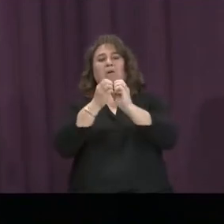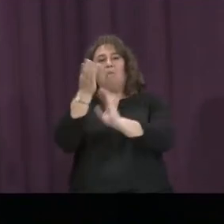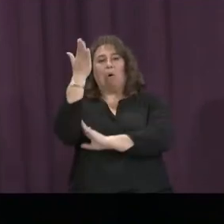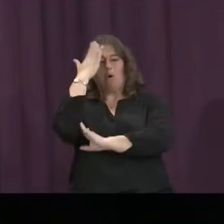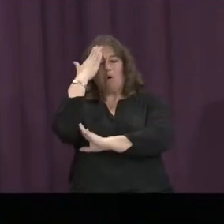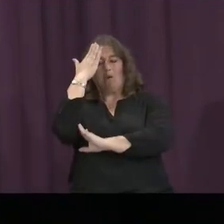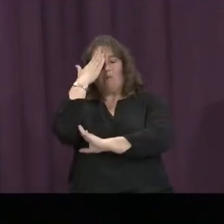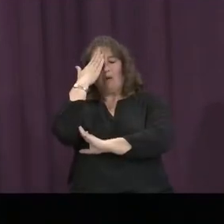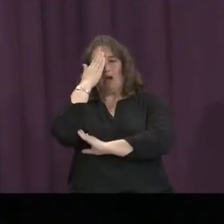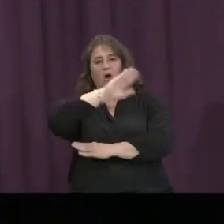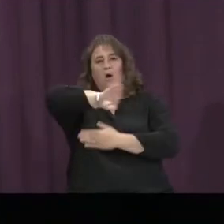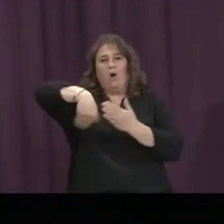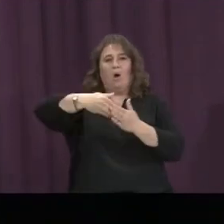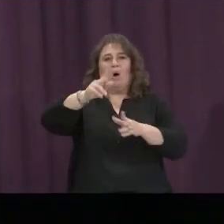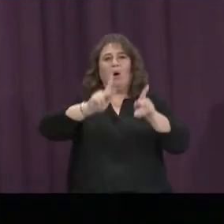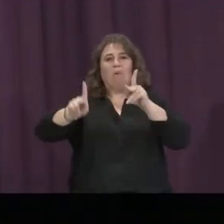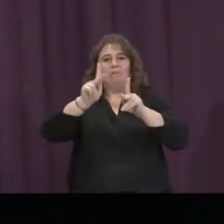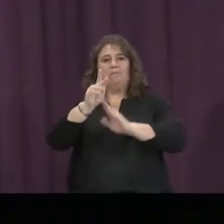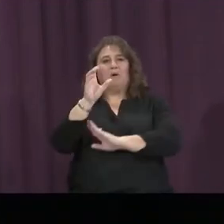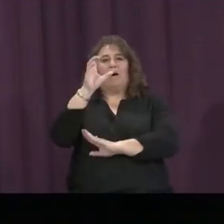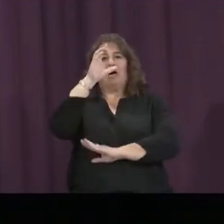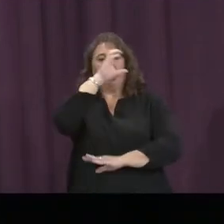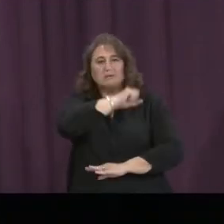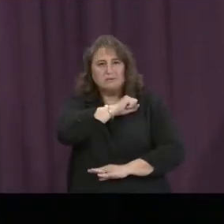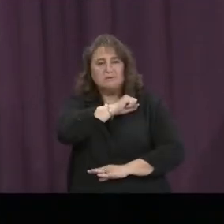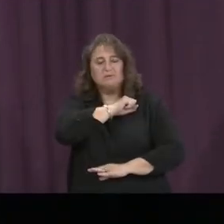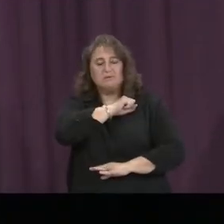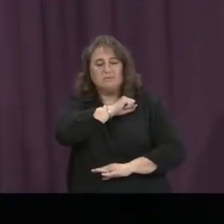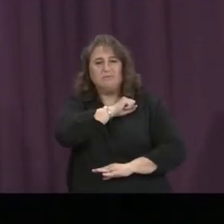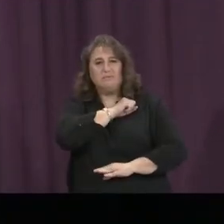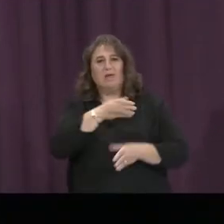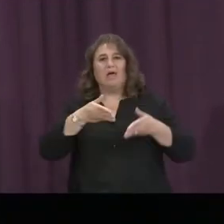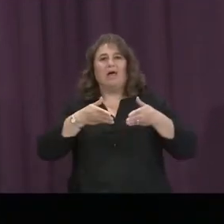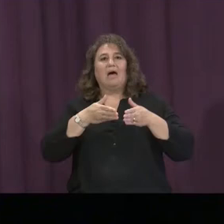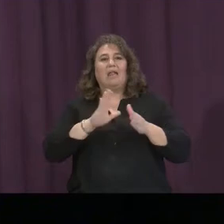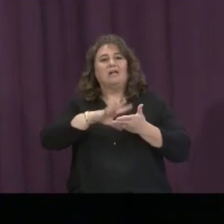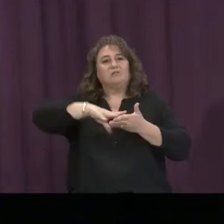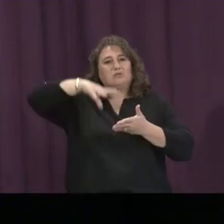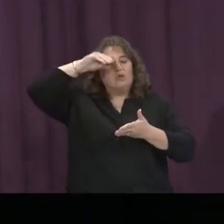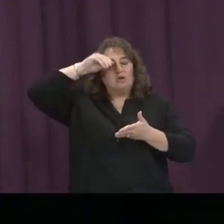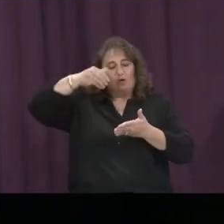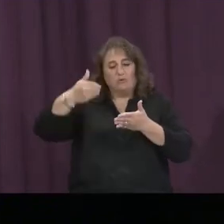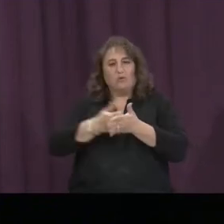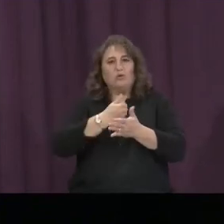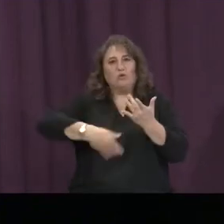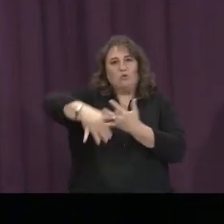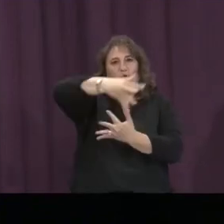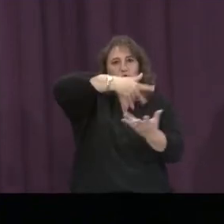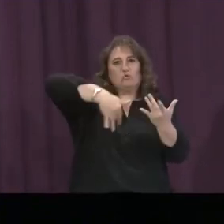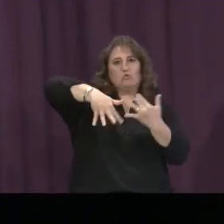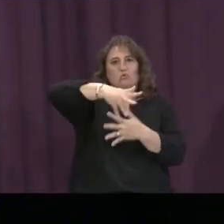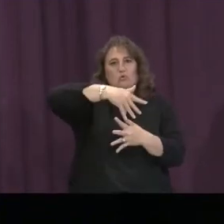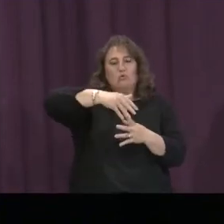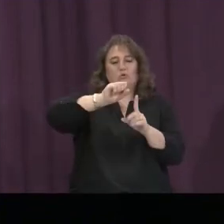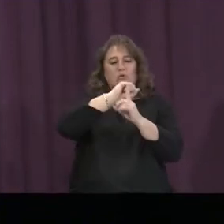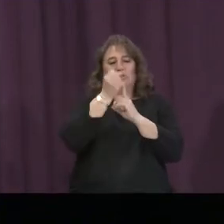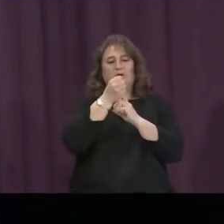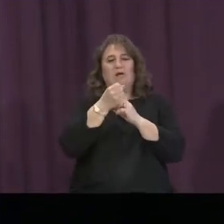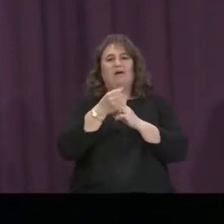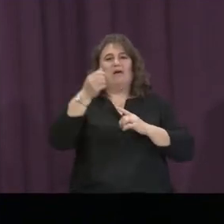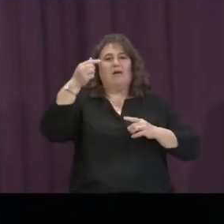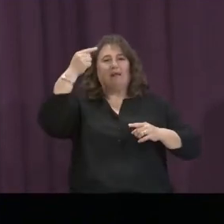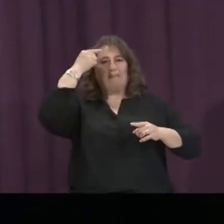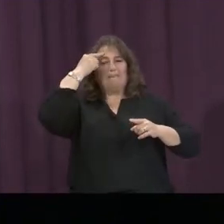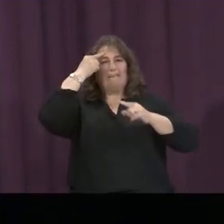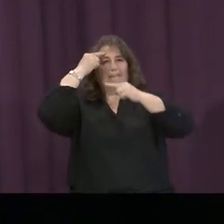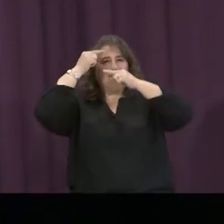how we all make assumptions about others. It would allow us to learn to engage in new social settings with an open mind and think of